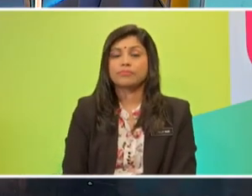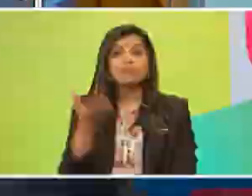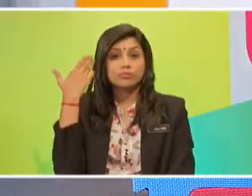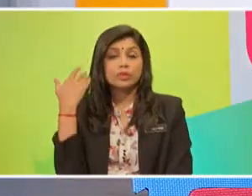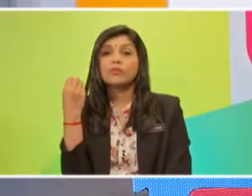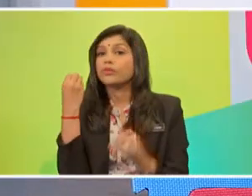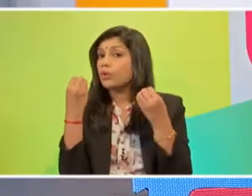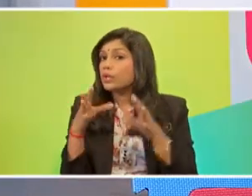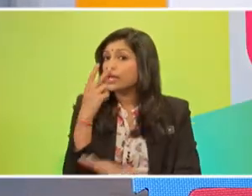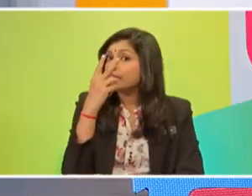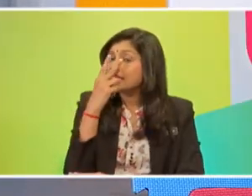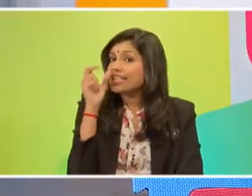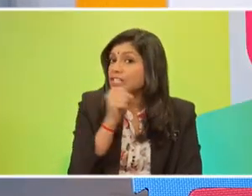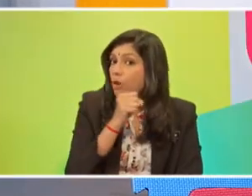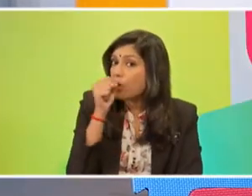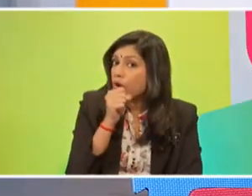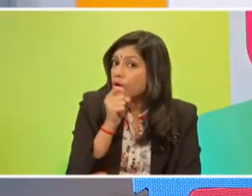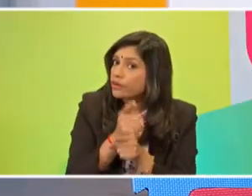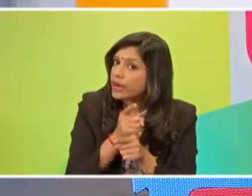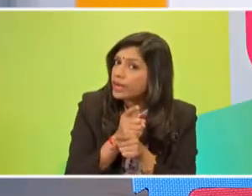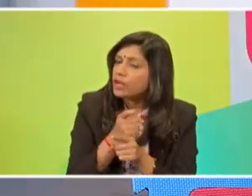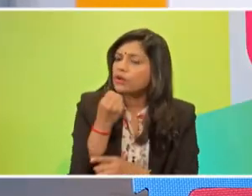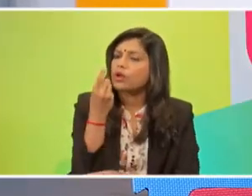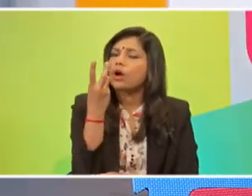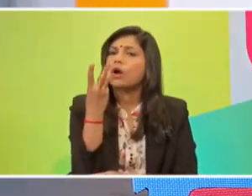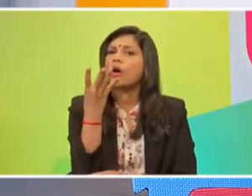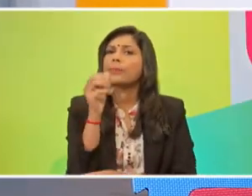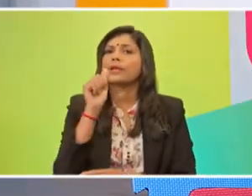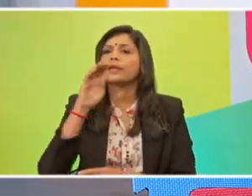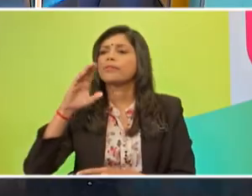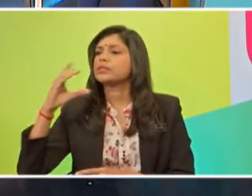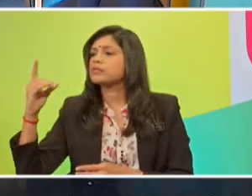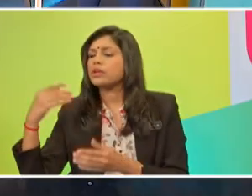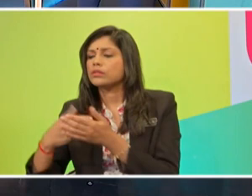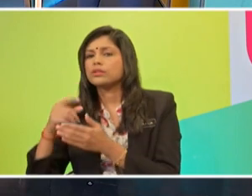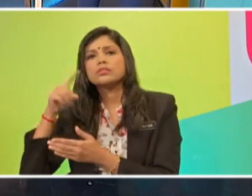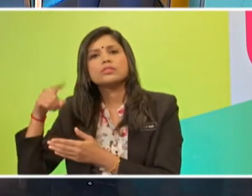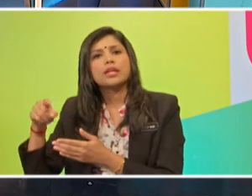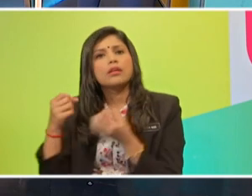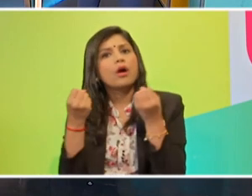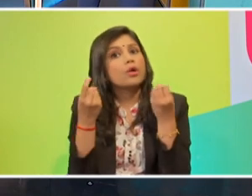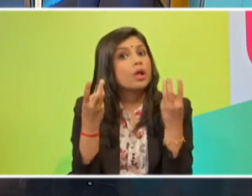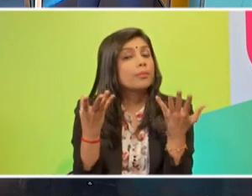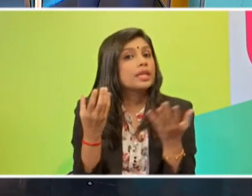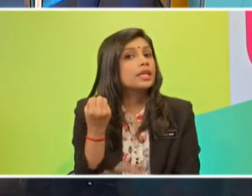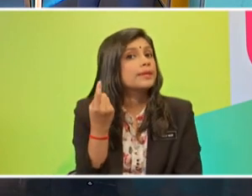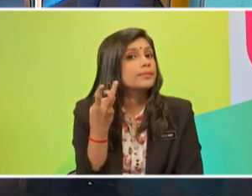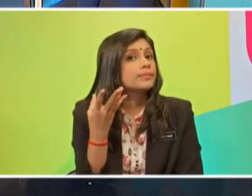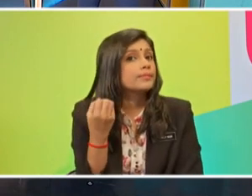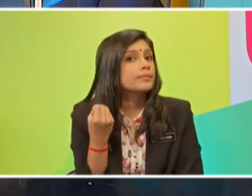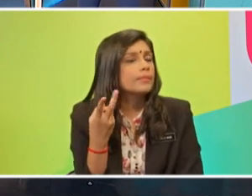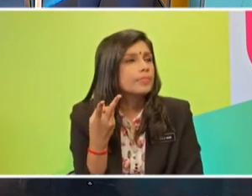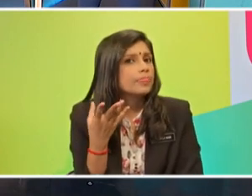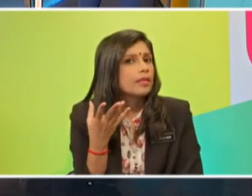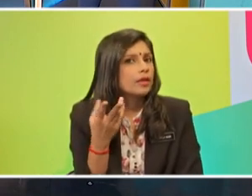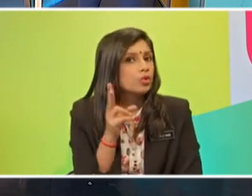now, how many letters are there in the alphabet? Oh, the ABC song, there is